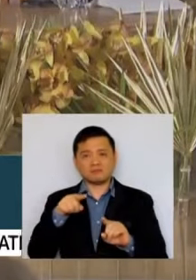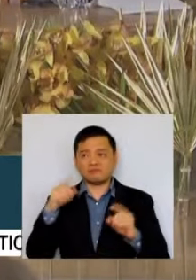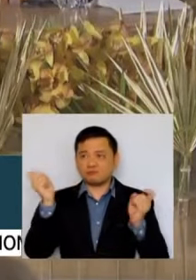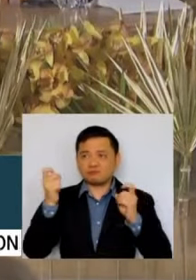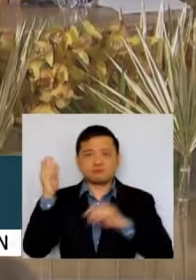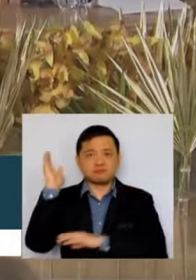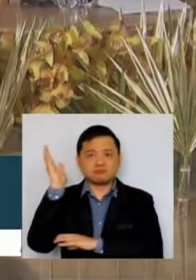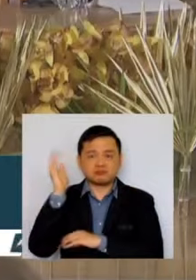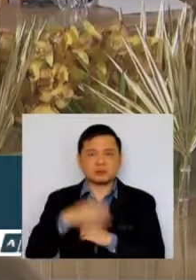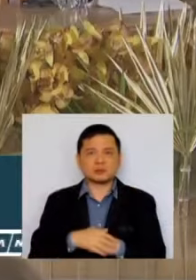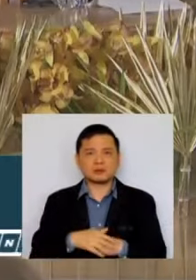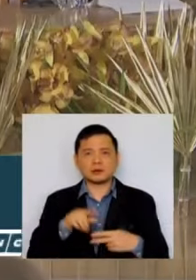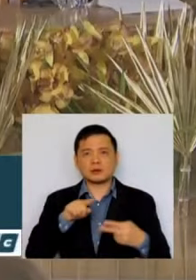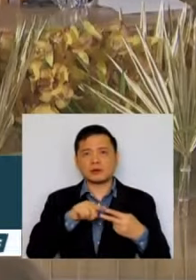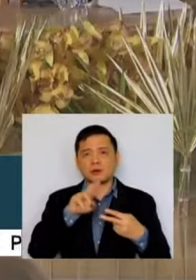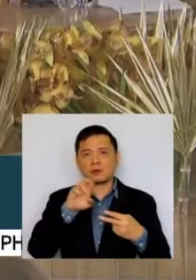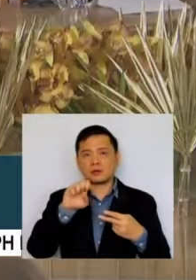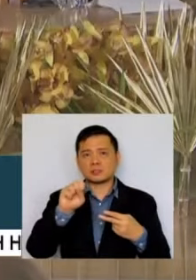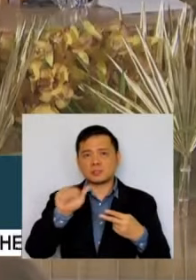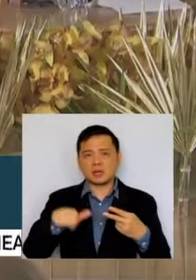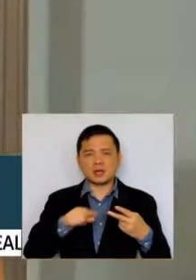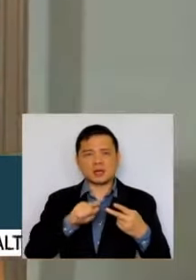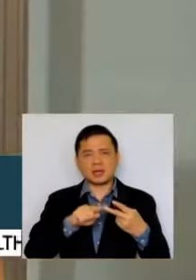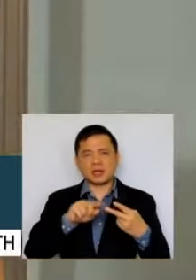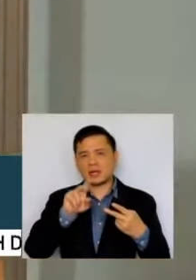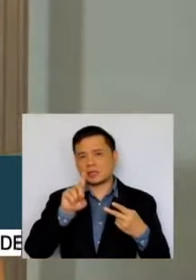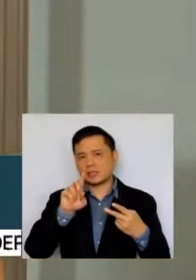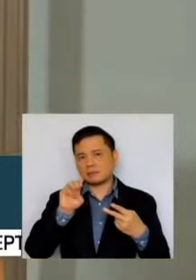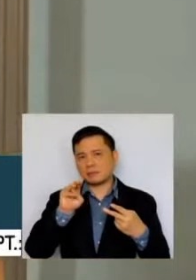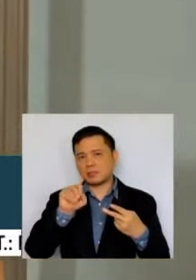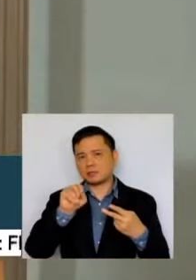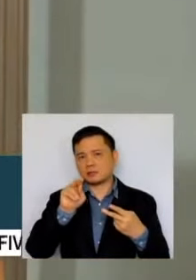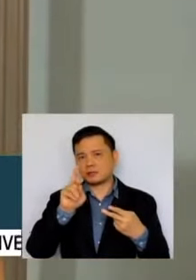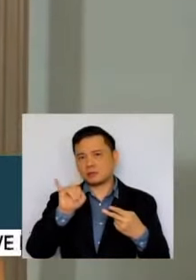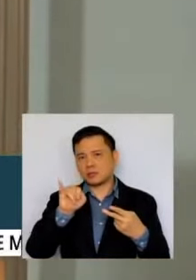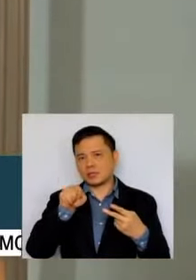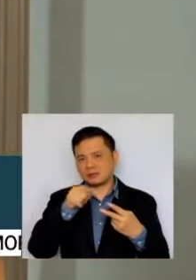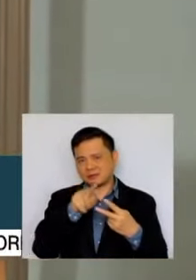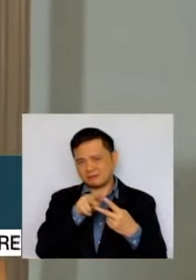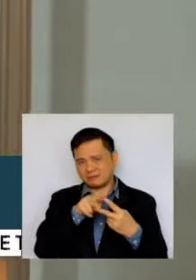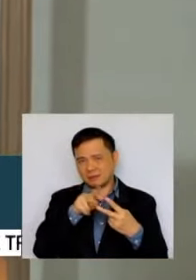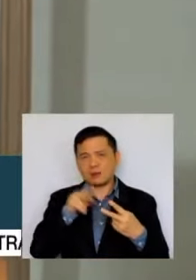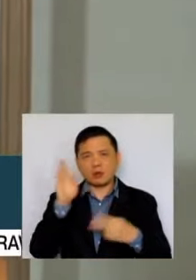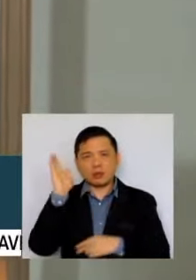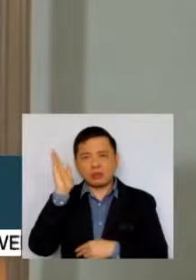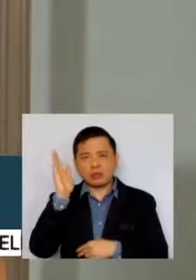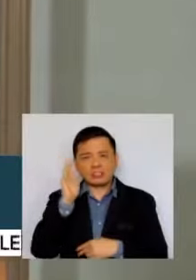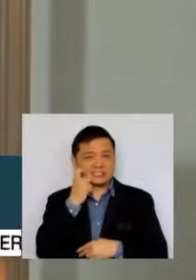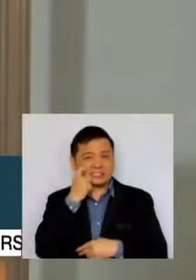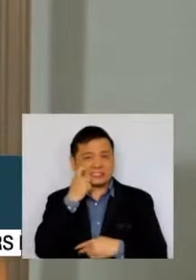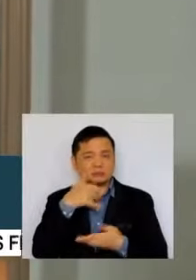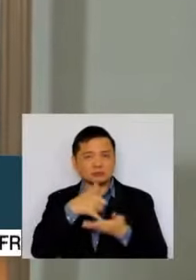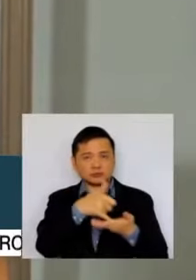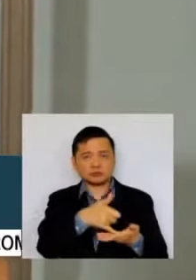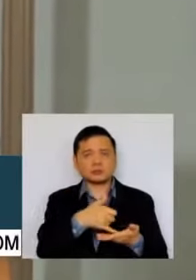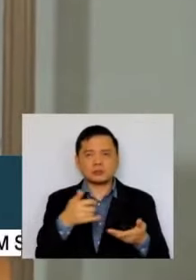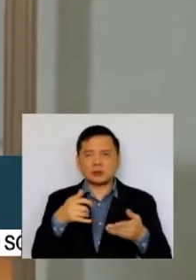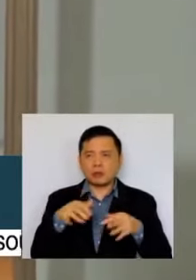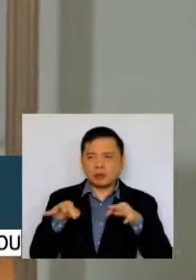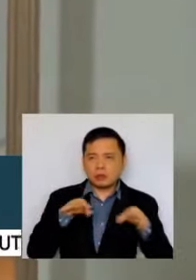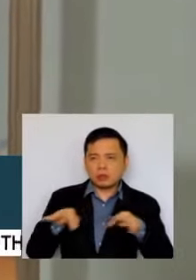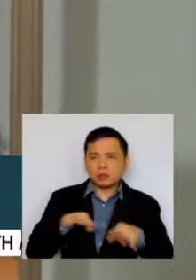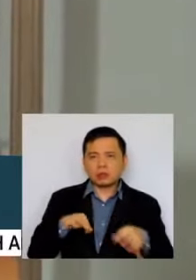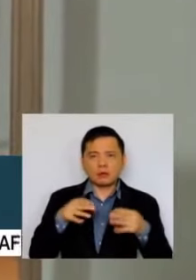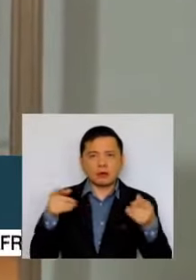the leaders of the Philippines and Russia to expose corruption and misrule in their countries. As the Philippines prepares to